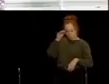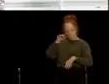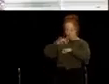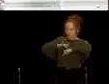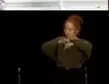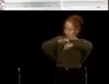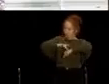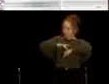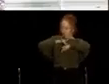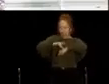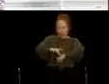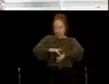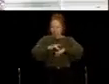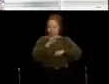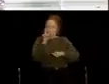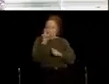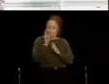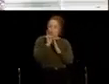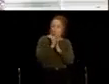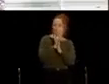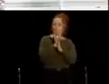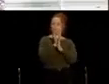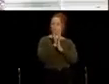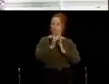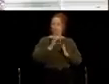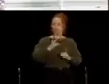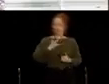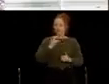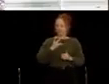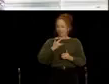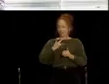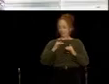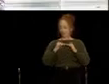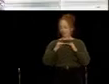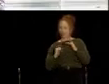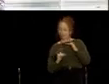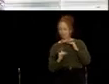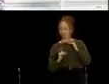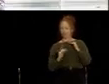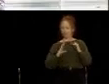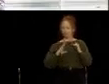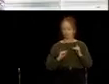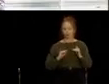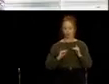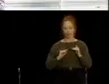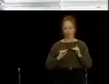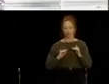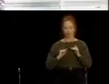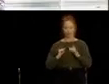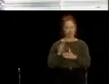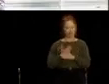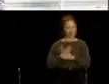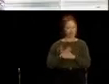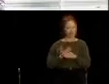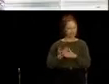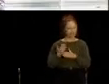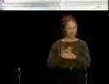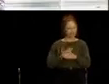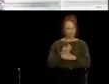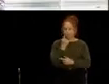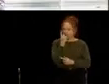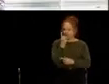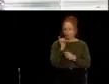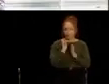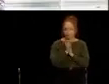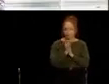one moment where somebody made me feel small for me to allow that to be my narrative. Yeah, all it took was one